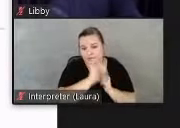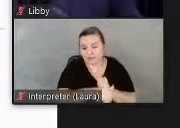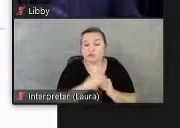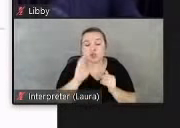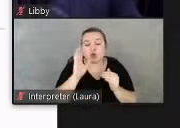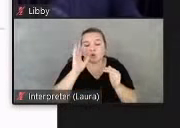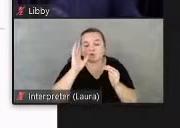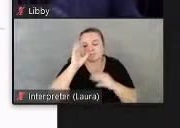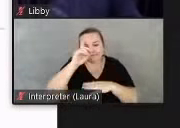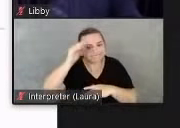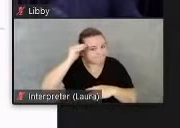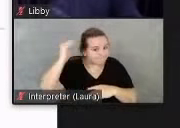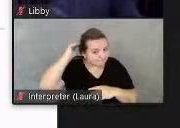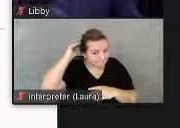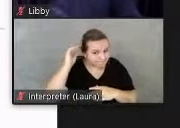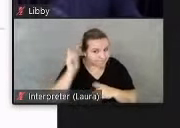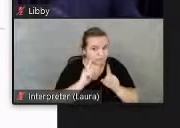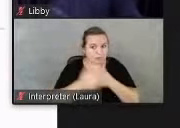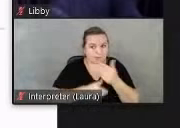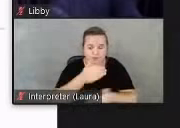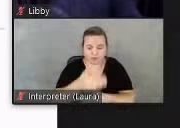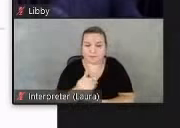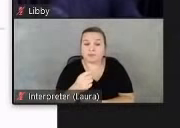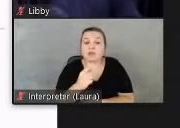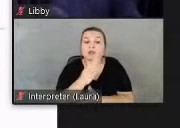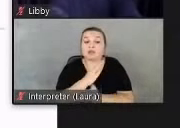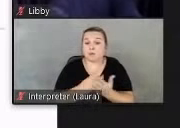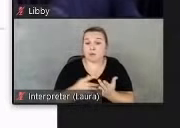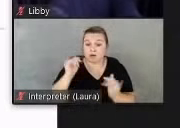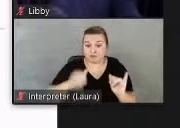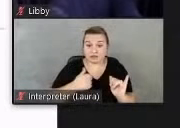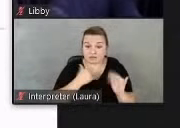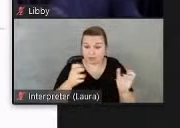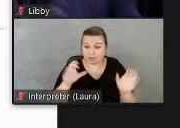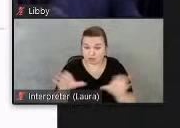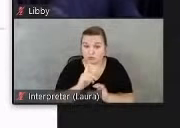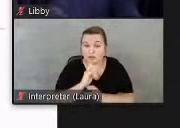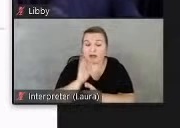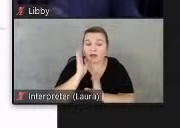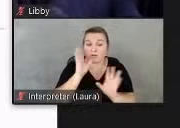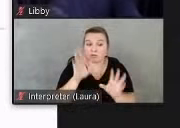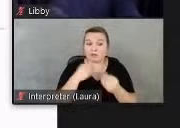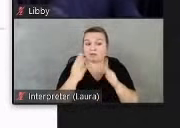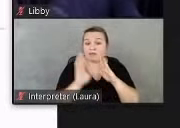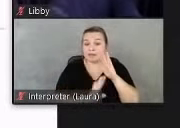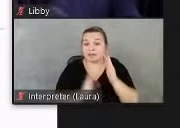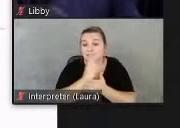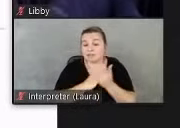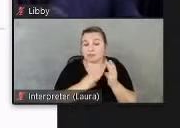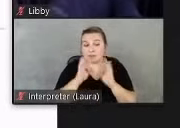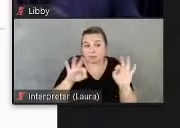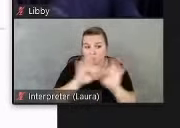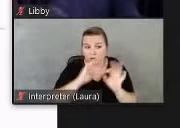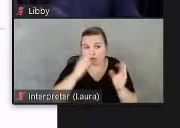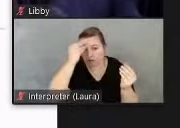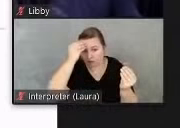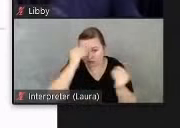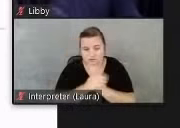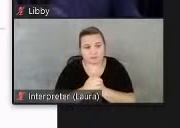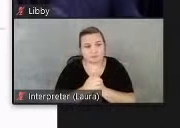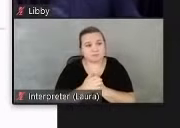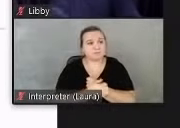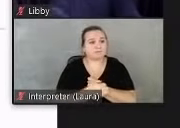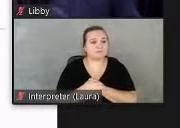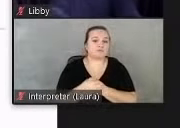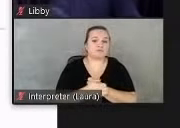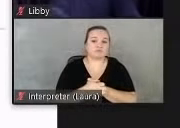address this, okay? So what I'm gonna do as a part of this is I'm just gonna give basically some important considerations.